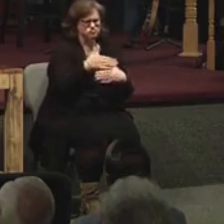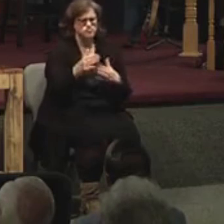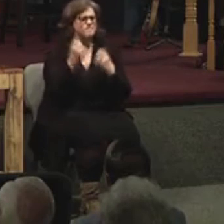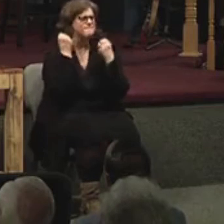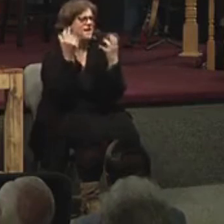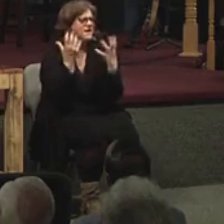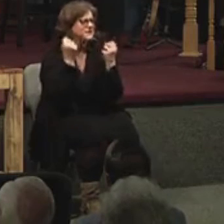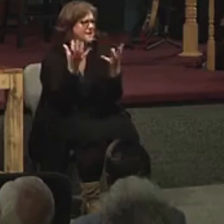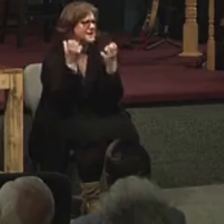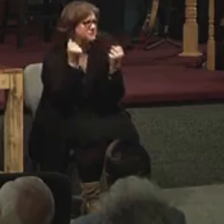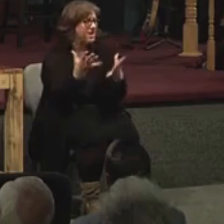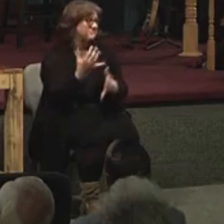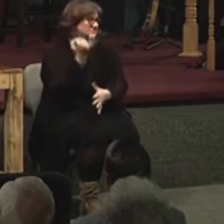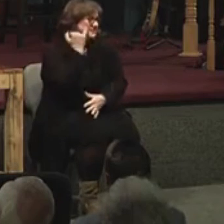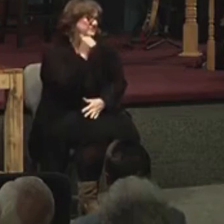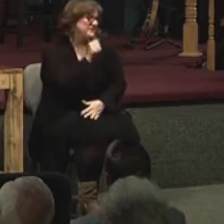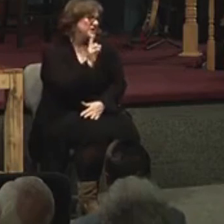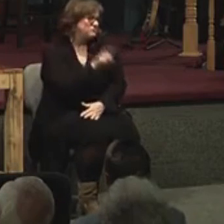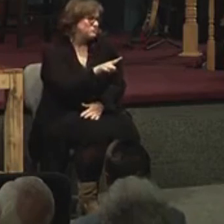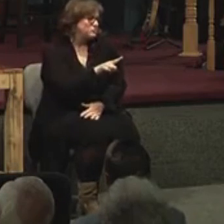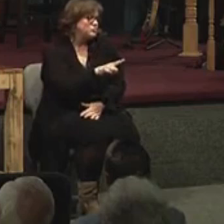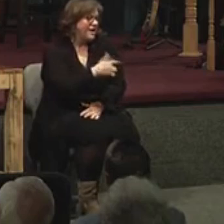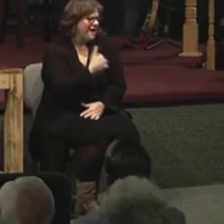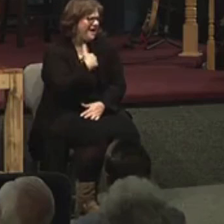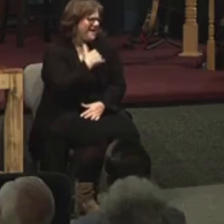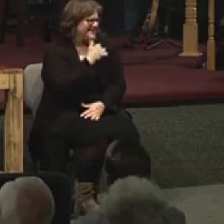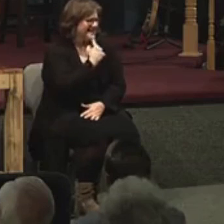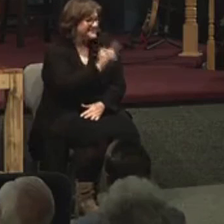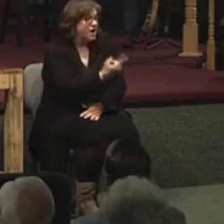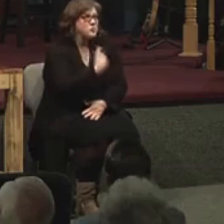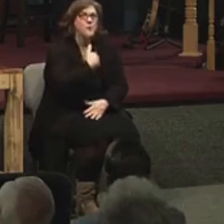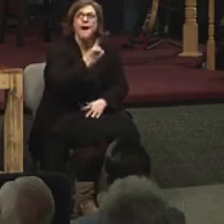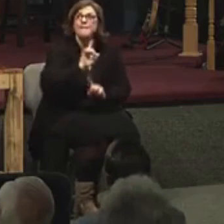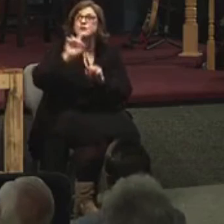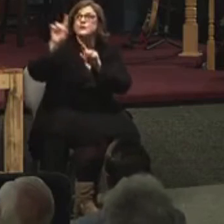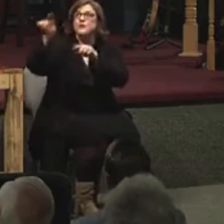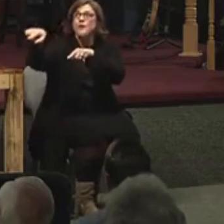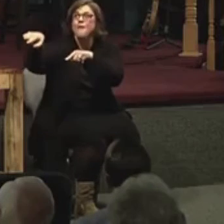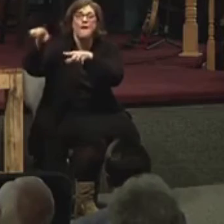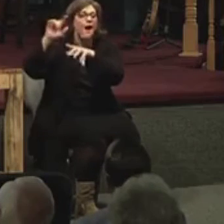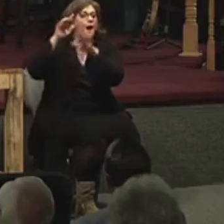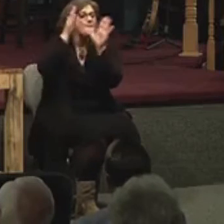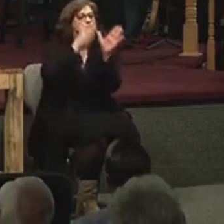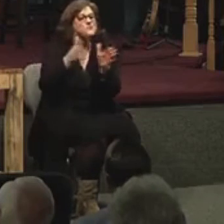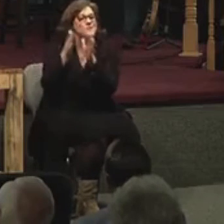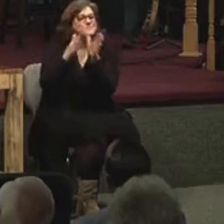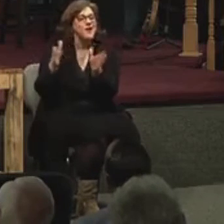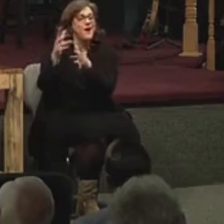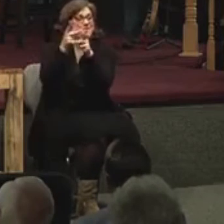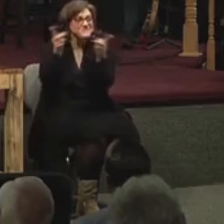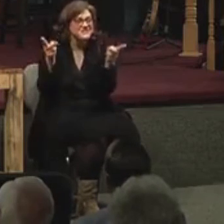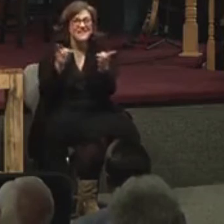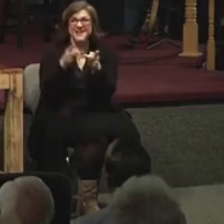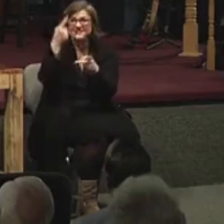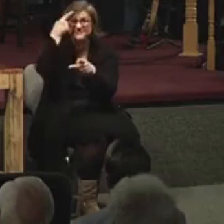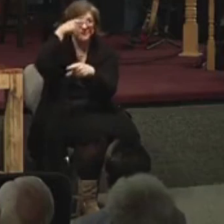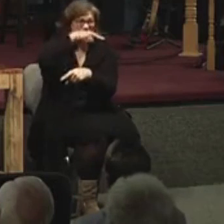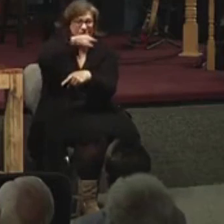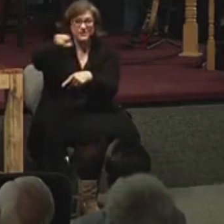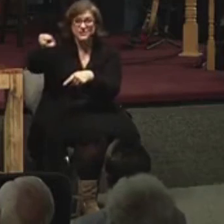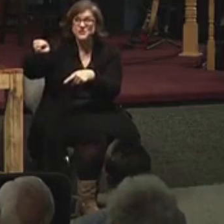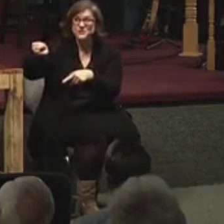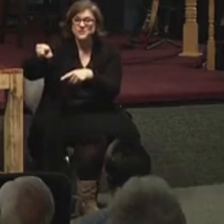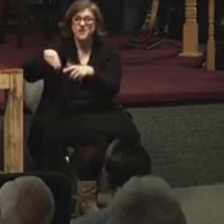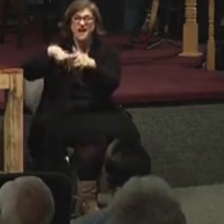a place for you? And if I go and prepare a place for you, I will come back and take you to be with